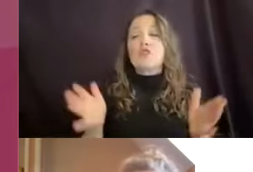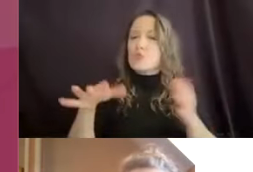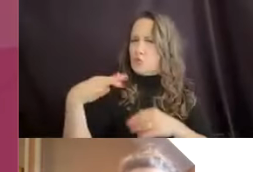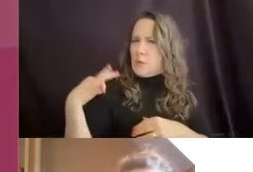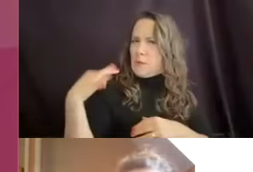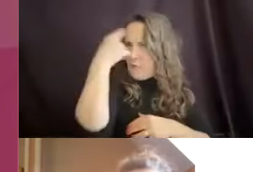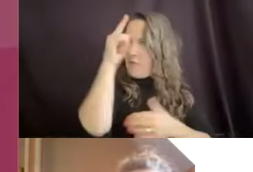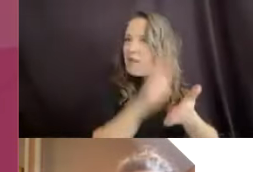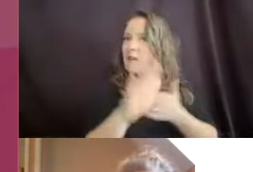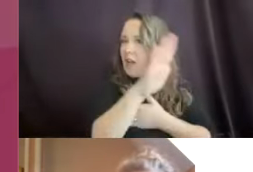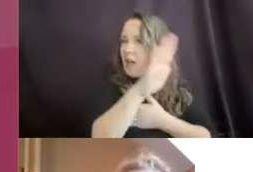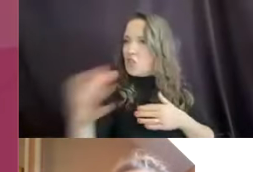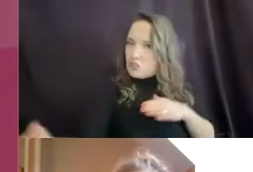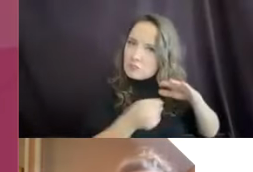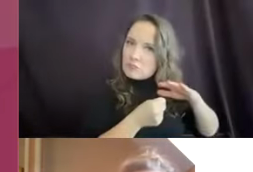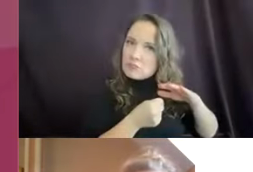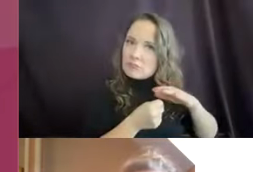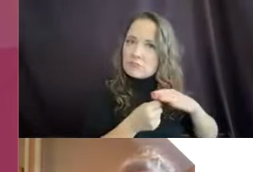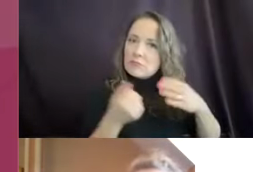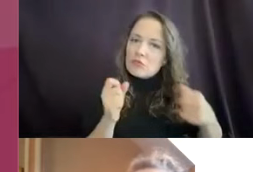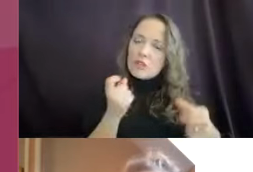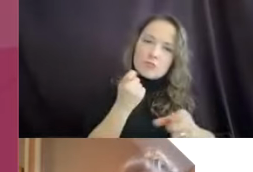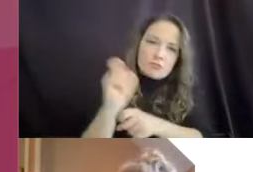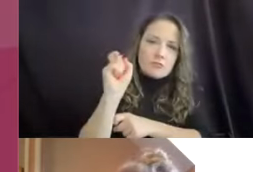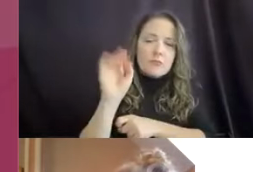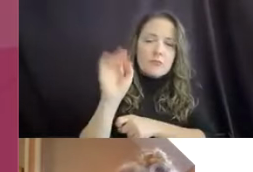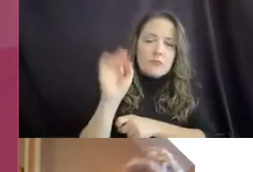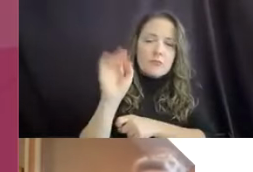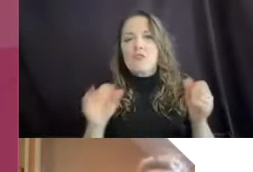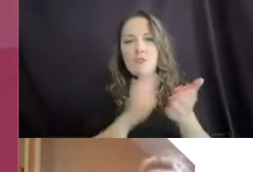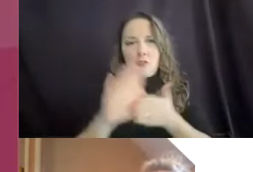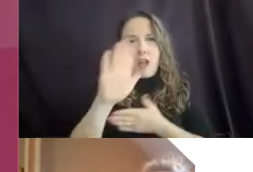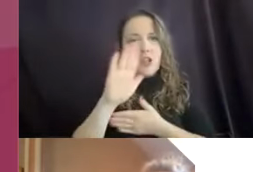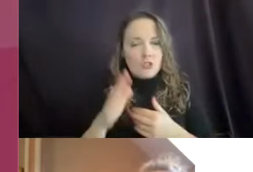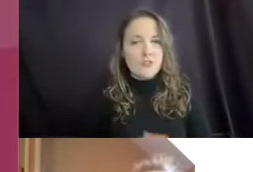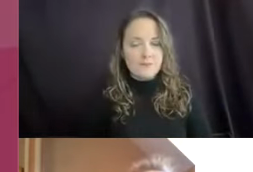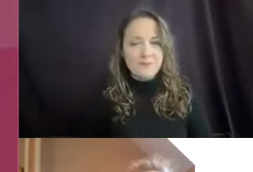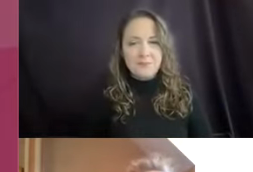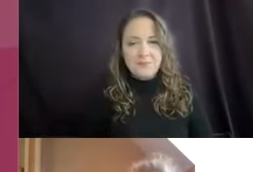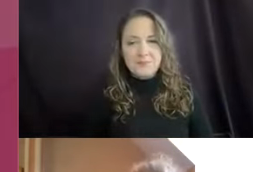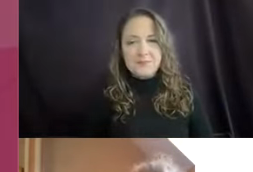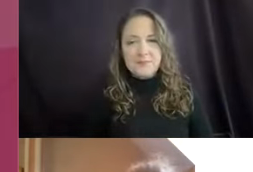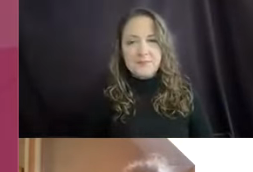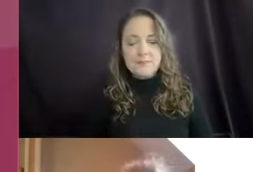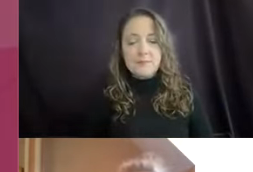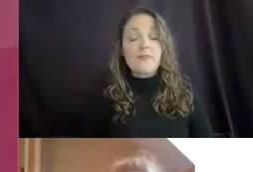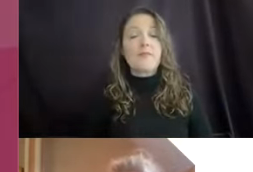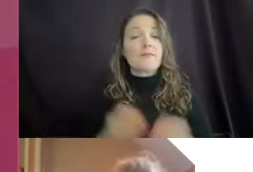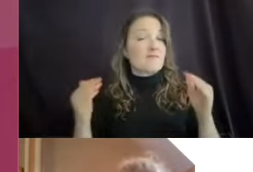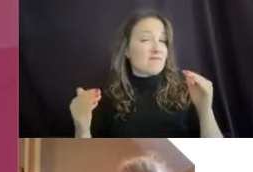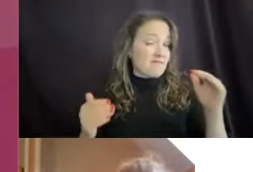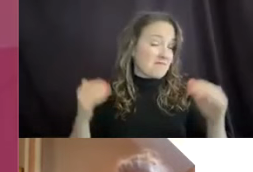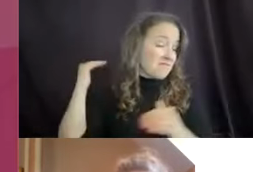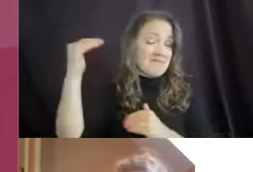that information from you to sabotage your potential college prospects. And then there's excessive control